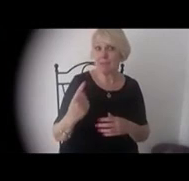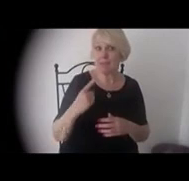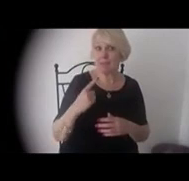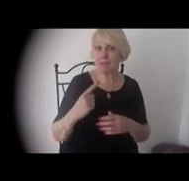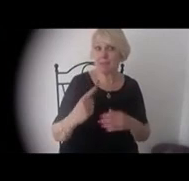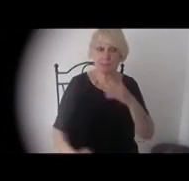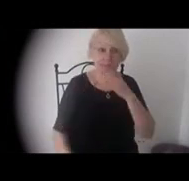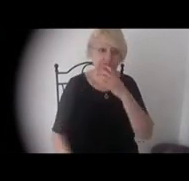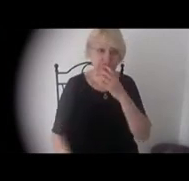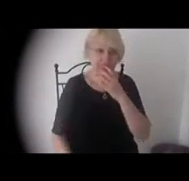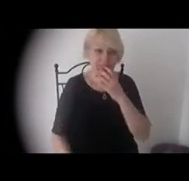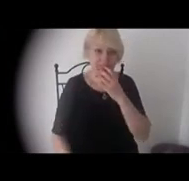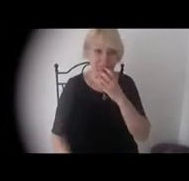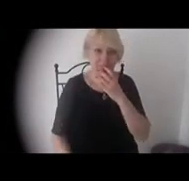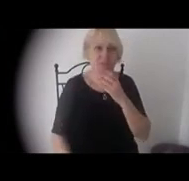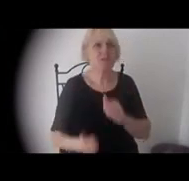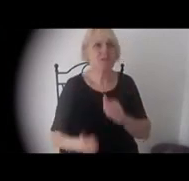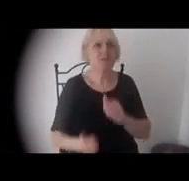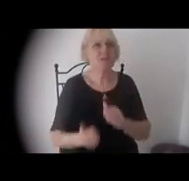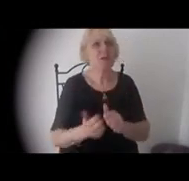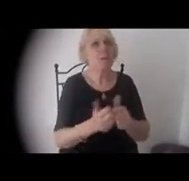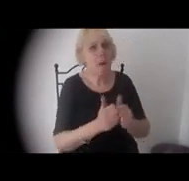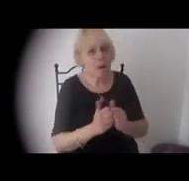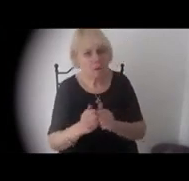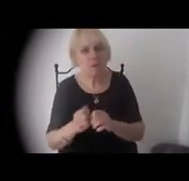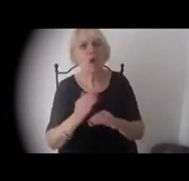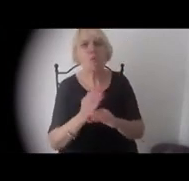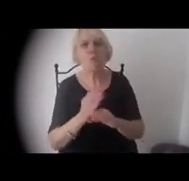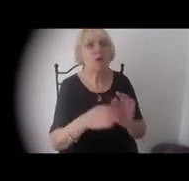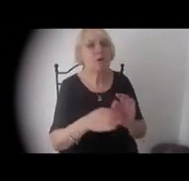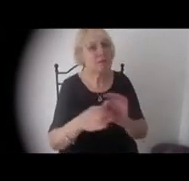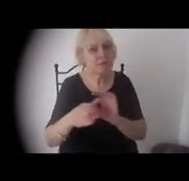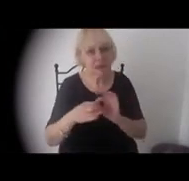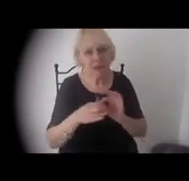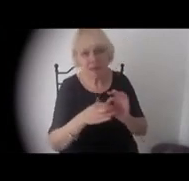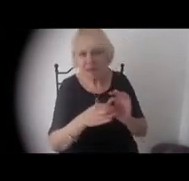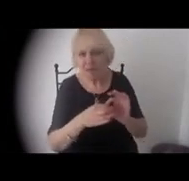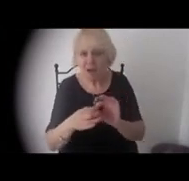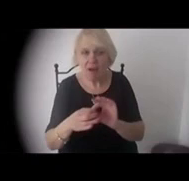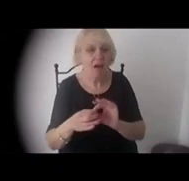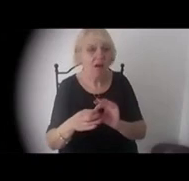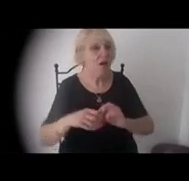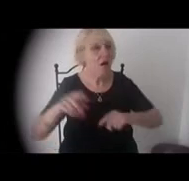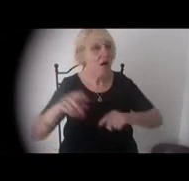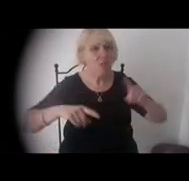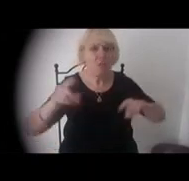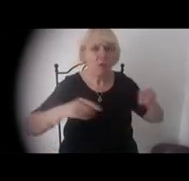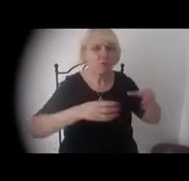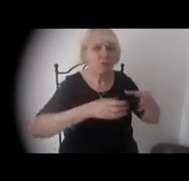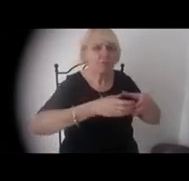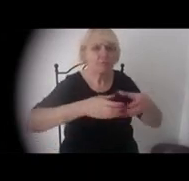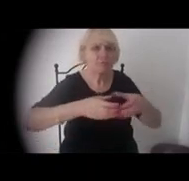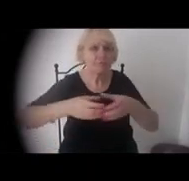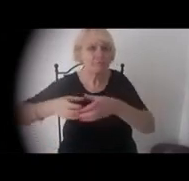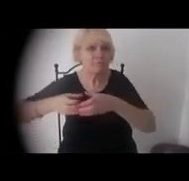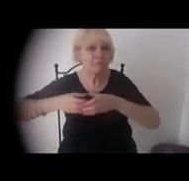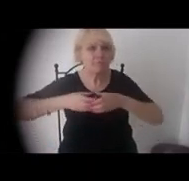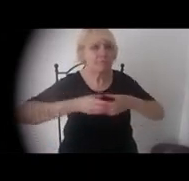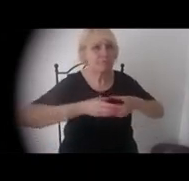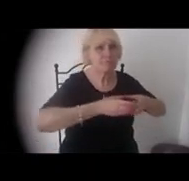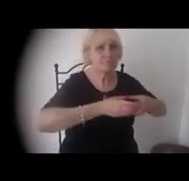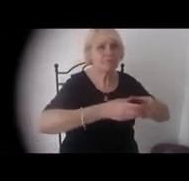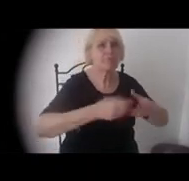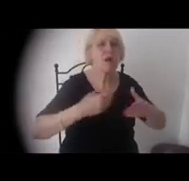the kind of partnership and the collaboration at a multi-agency level in the borough has been